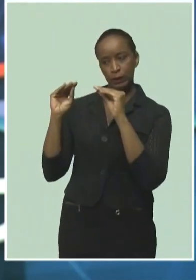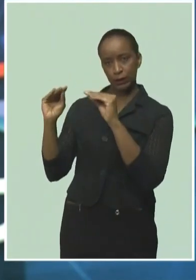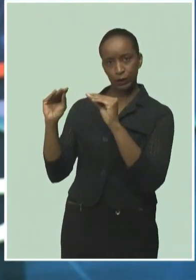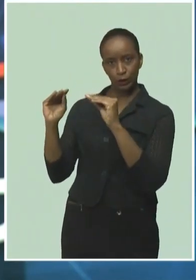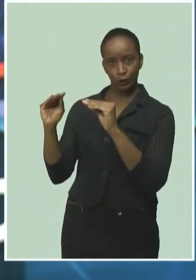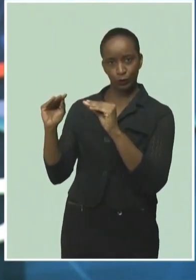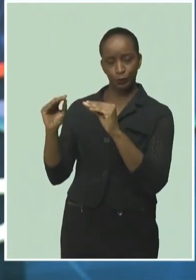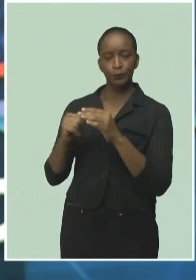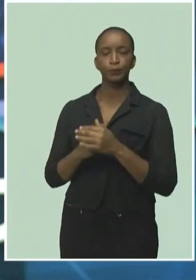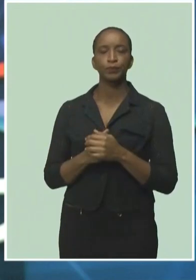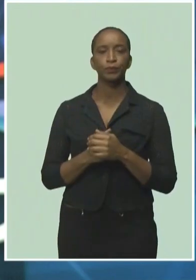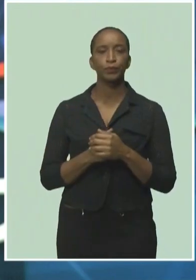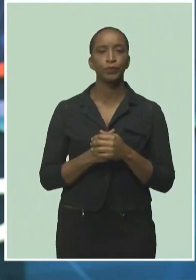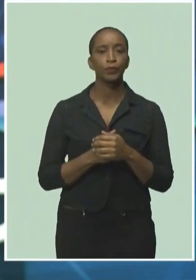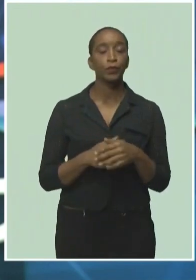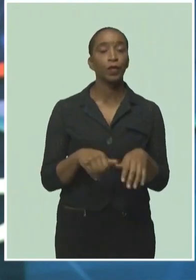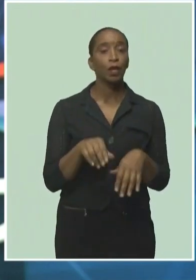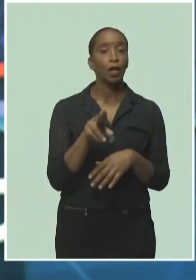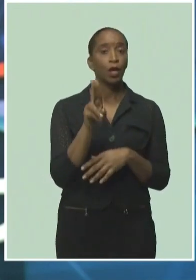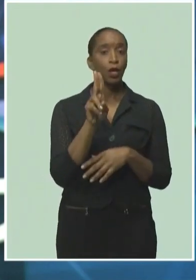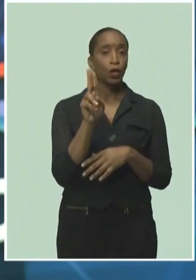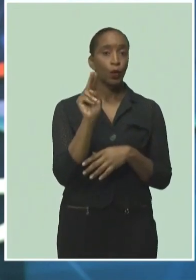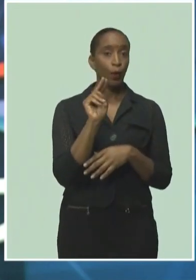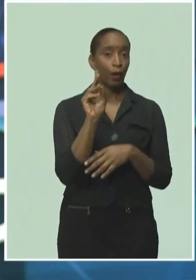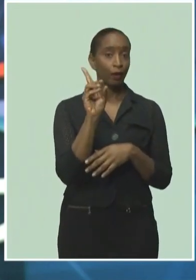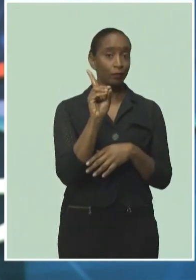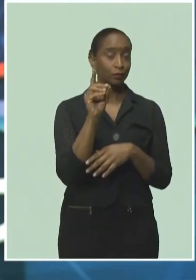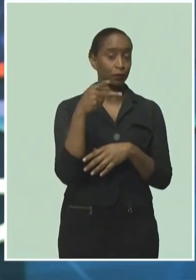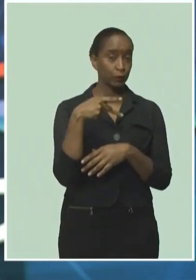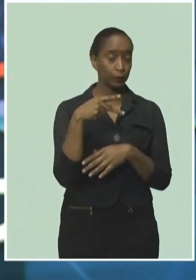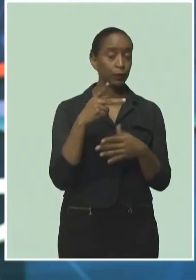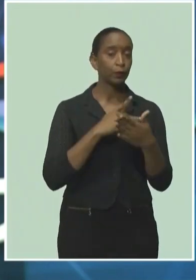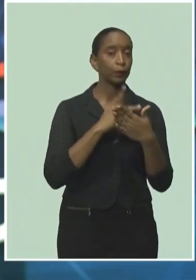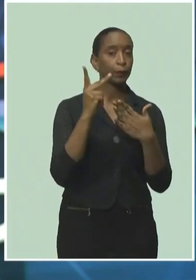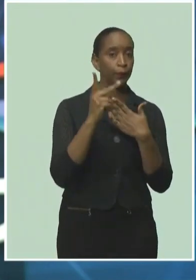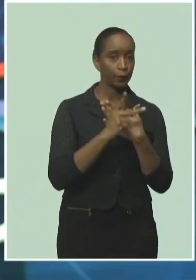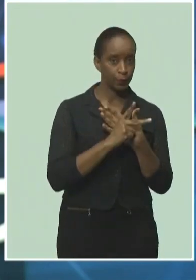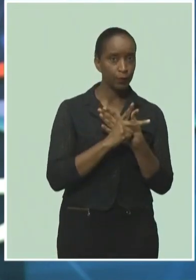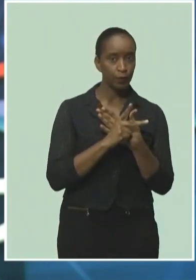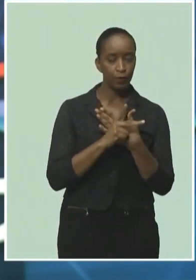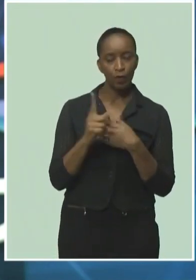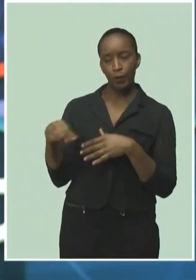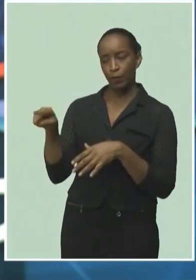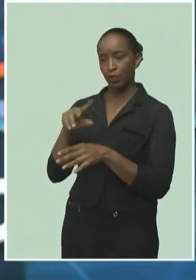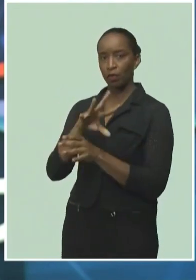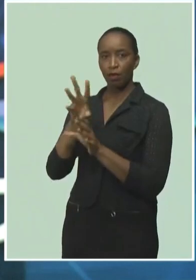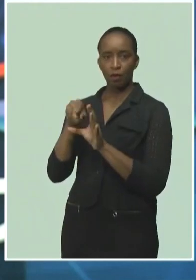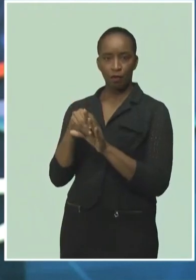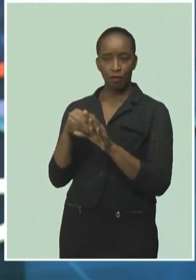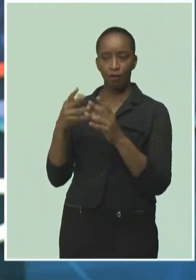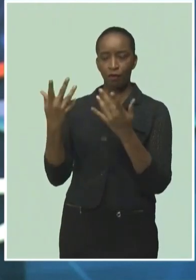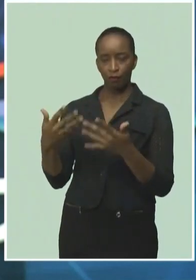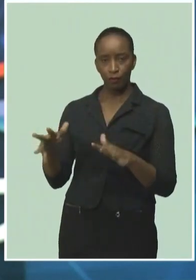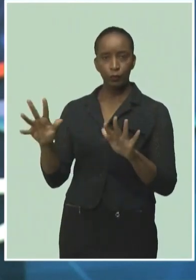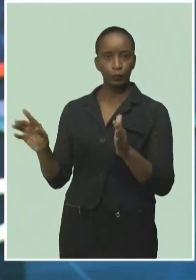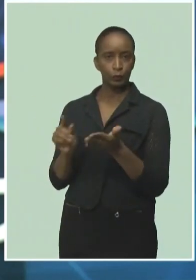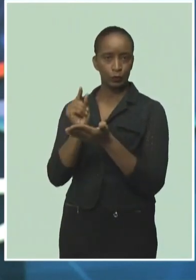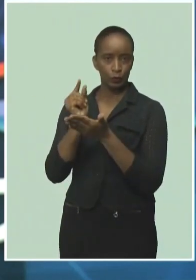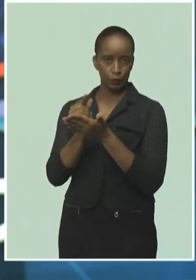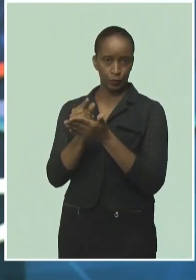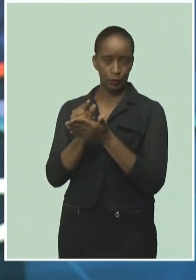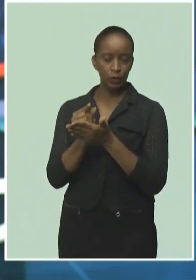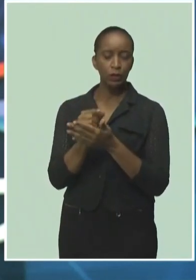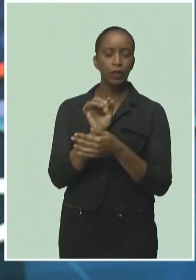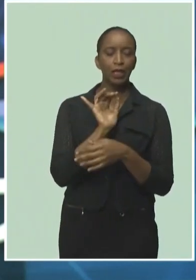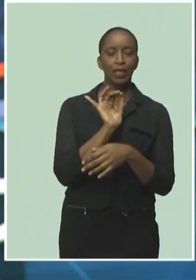a United Nations Development Program-sponsored 360-degree training initiative held in partnership with the Ministry of Youth